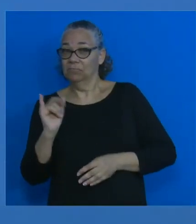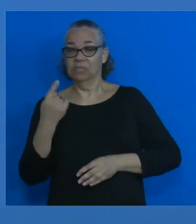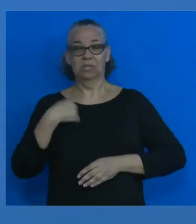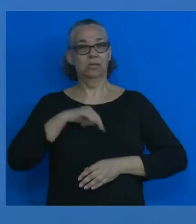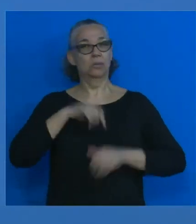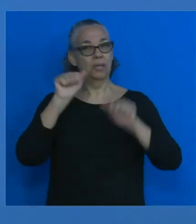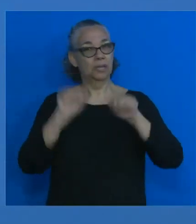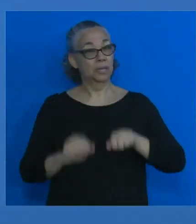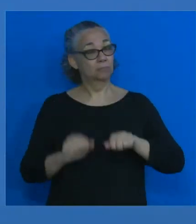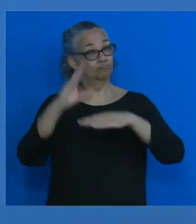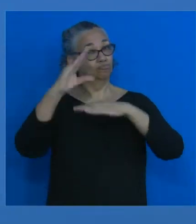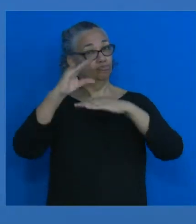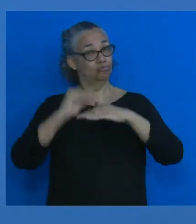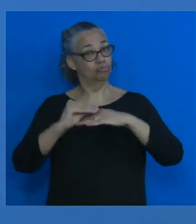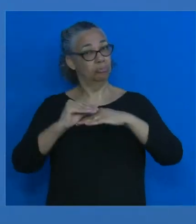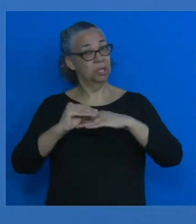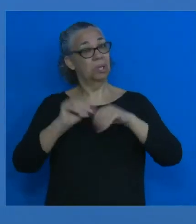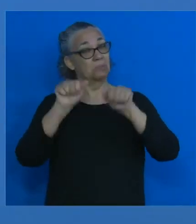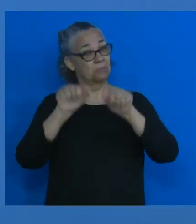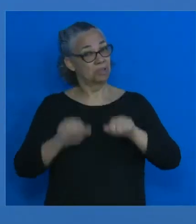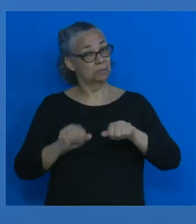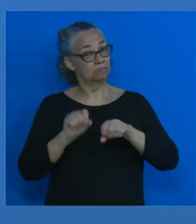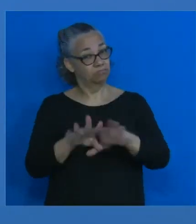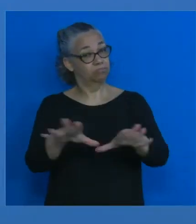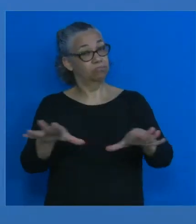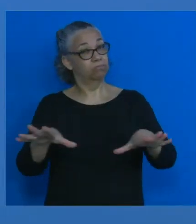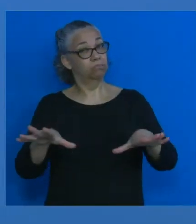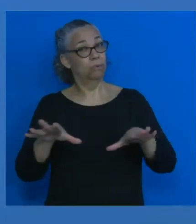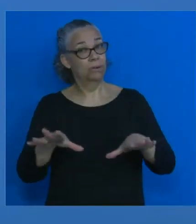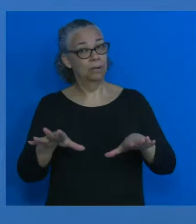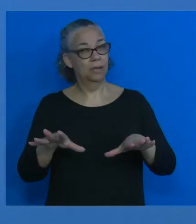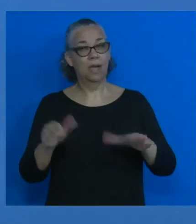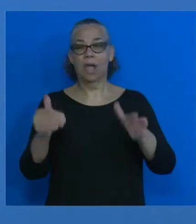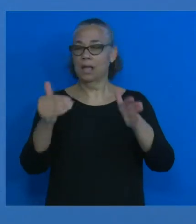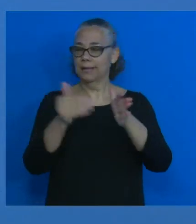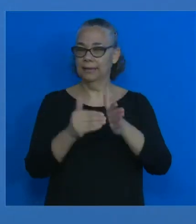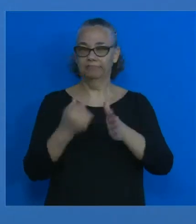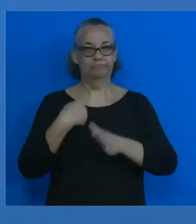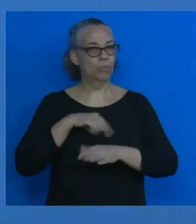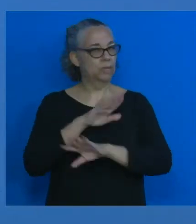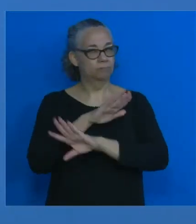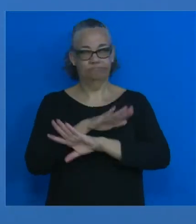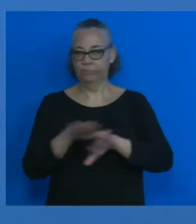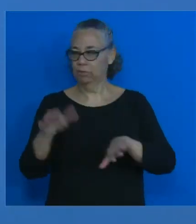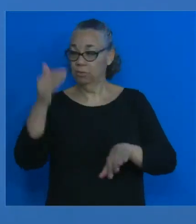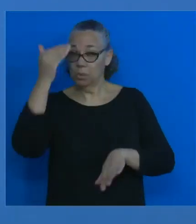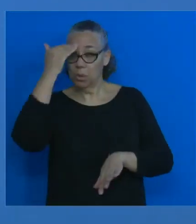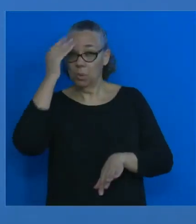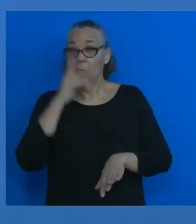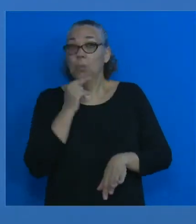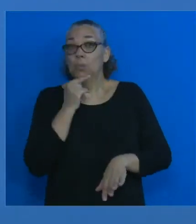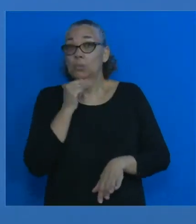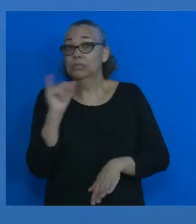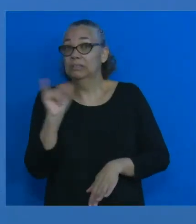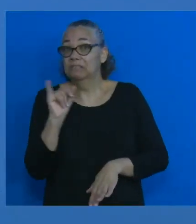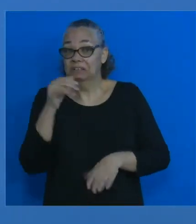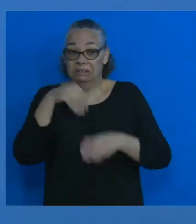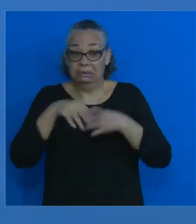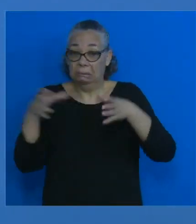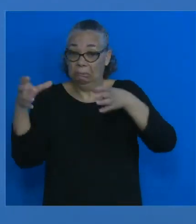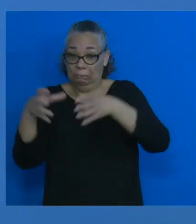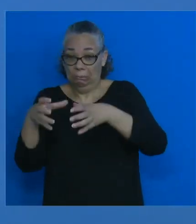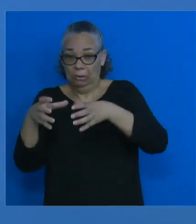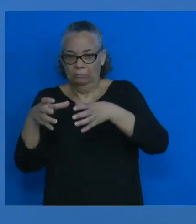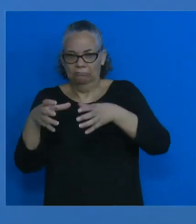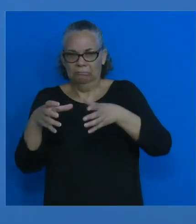can reduce the chance of spread. Again, we do not know who may be infected in a cluster. And I'll get